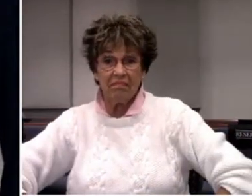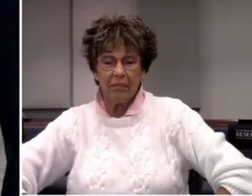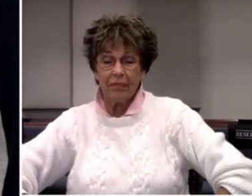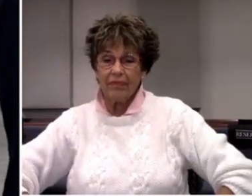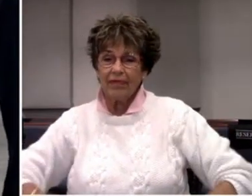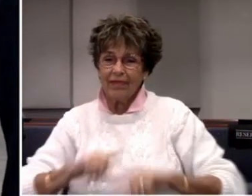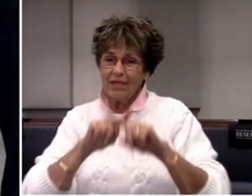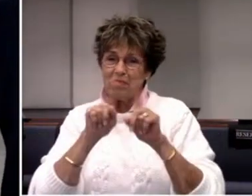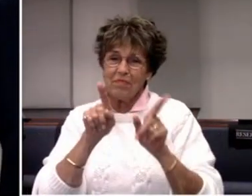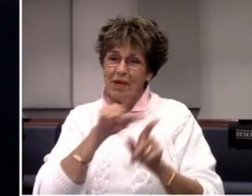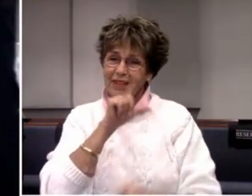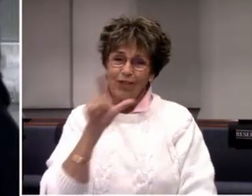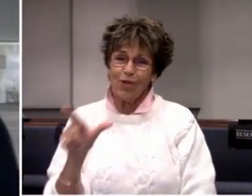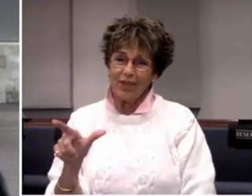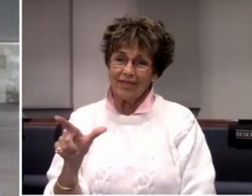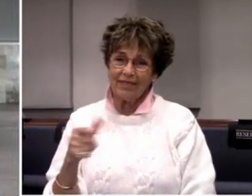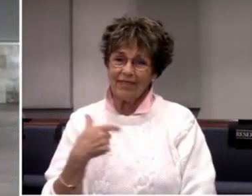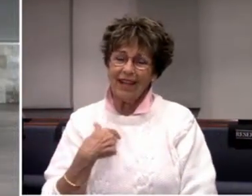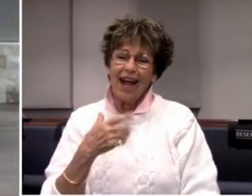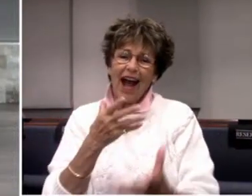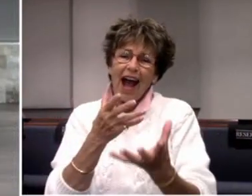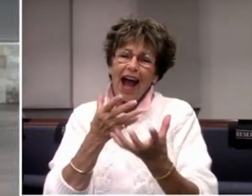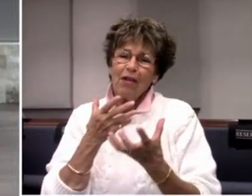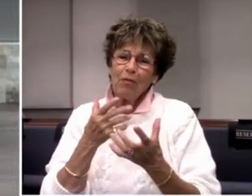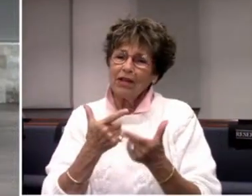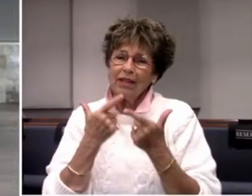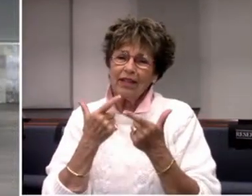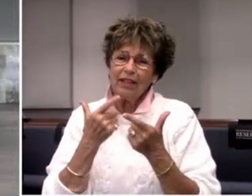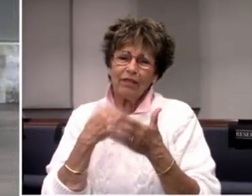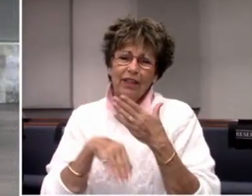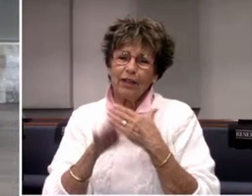But Lord, I want to live peaceably.